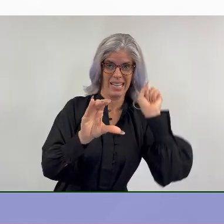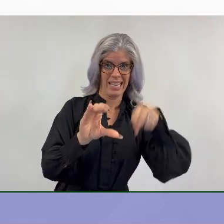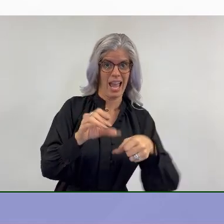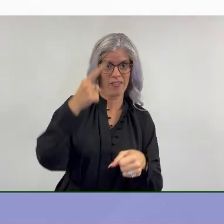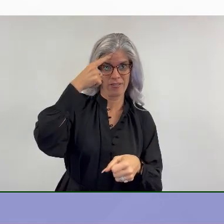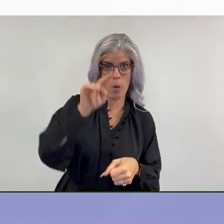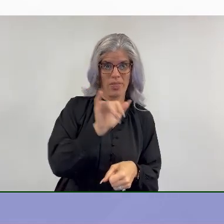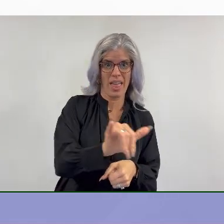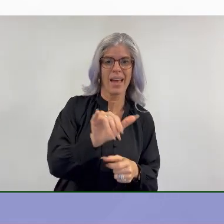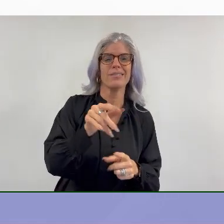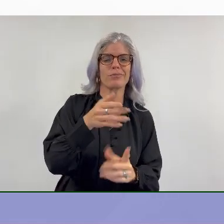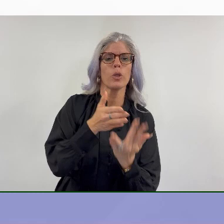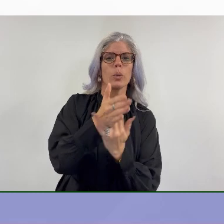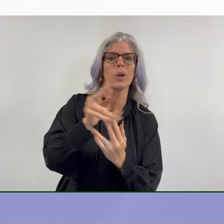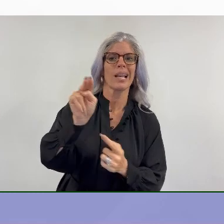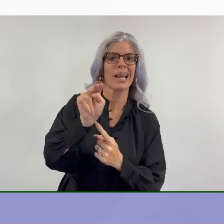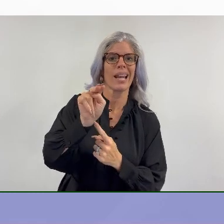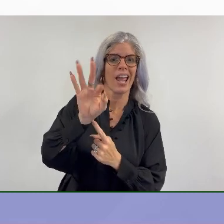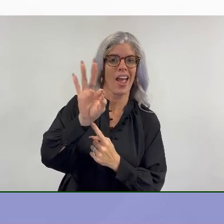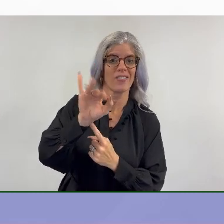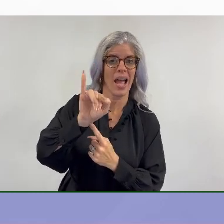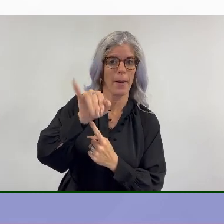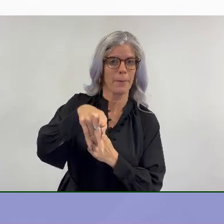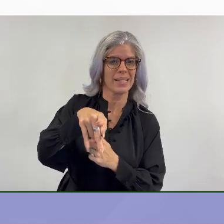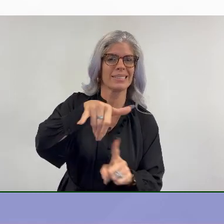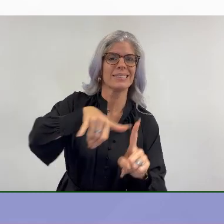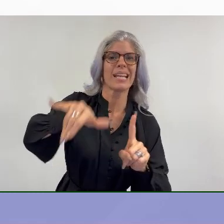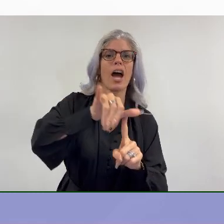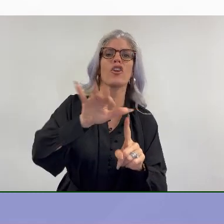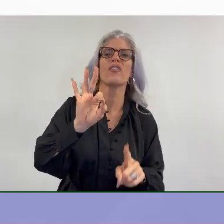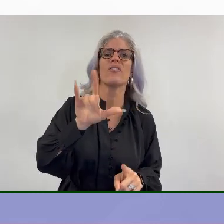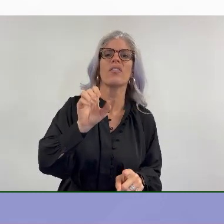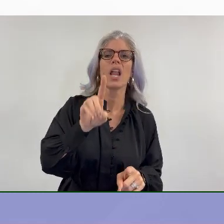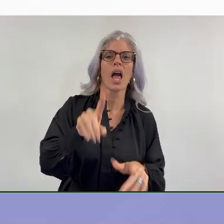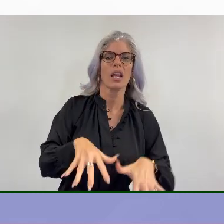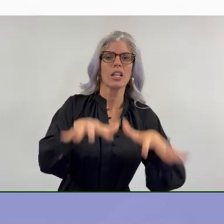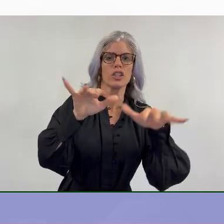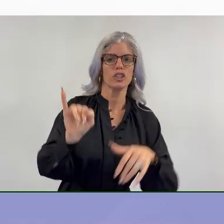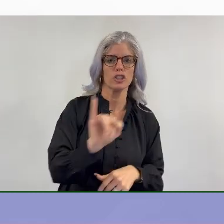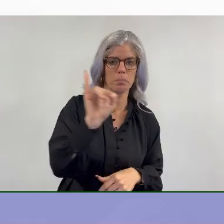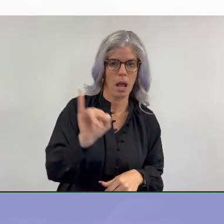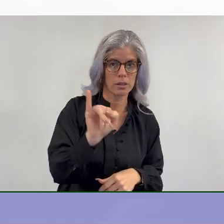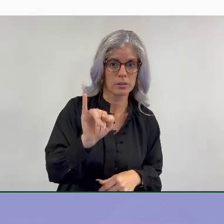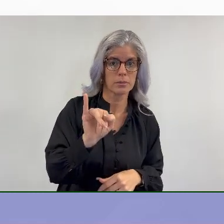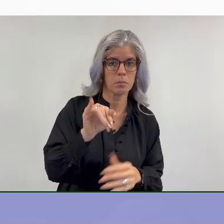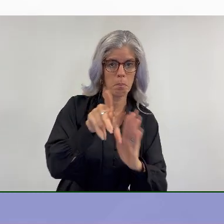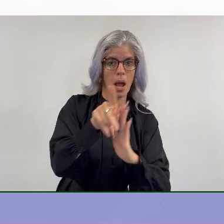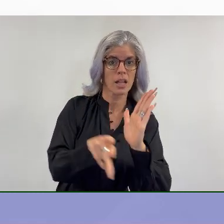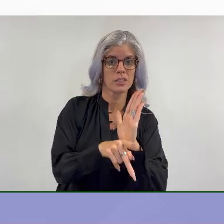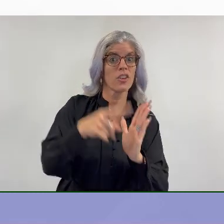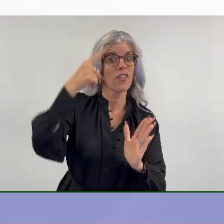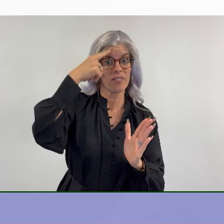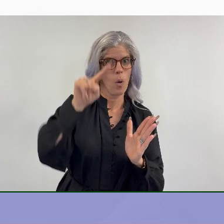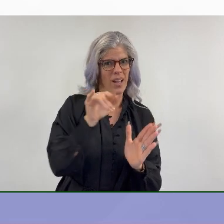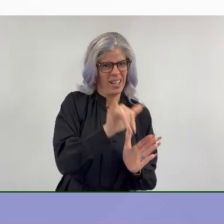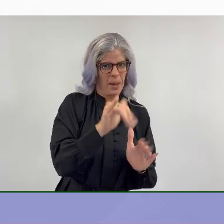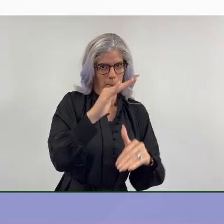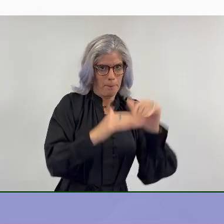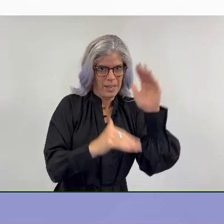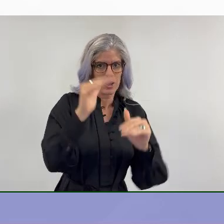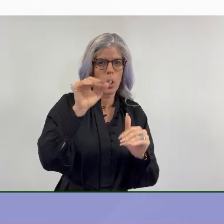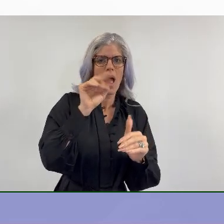community not participating in the NFIP. So please notify your PDMG if you believe your facility meets